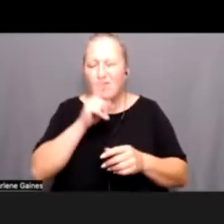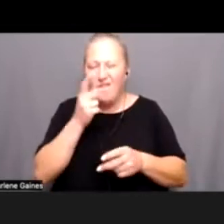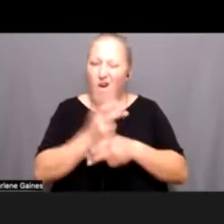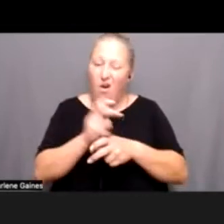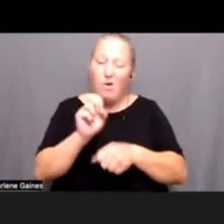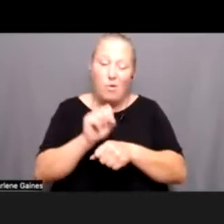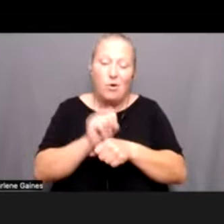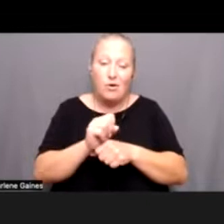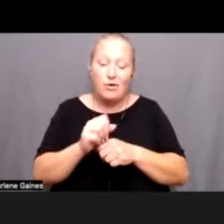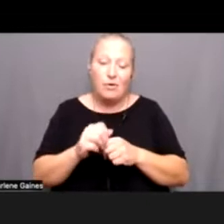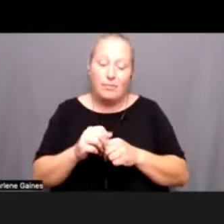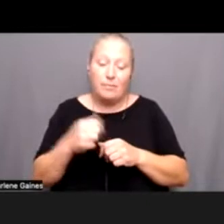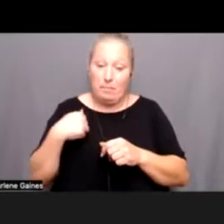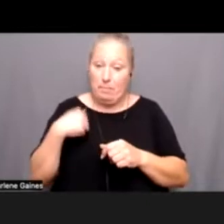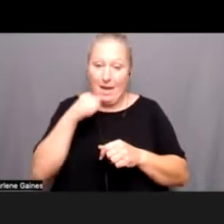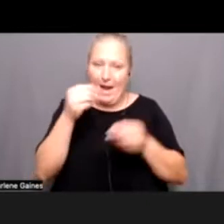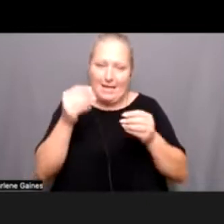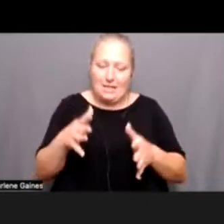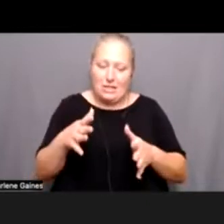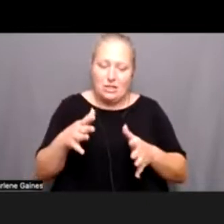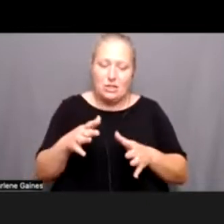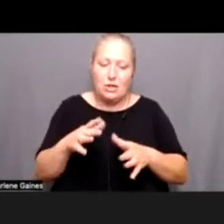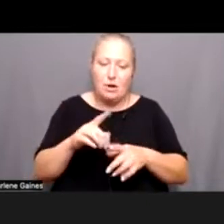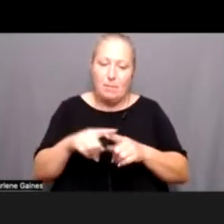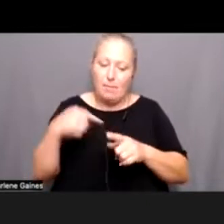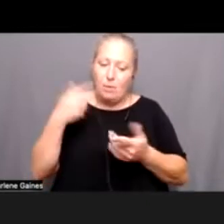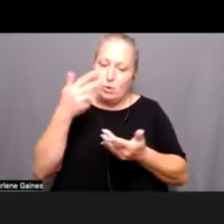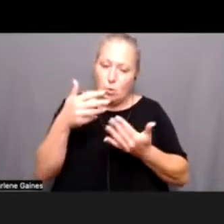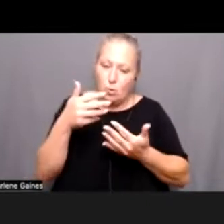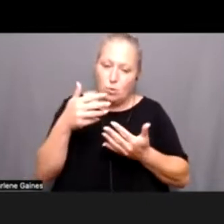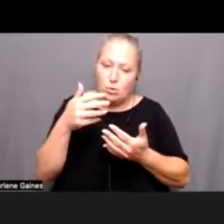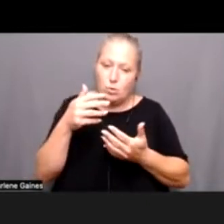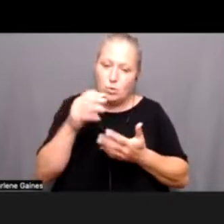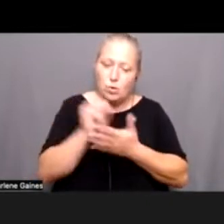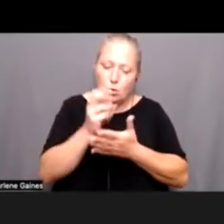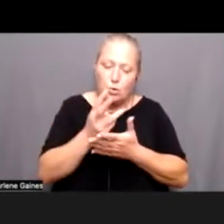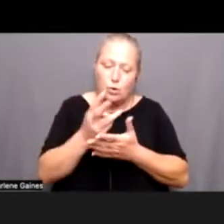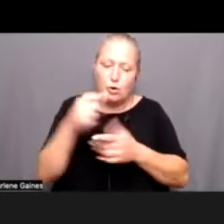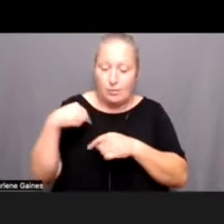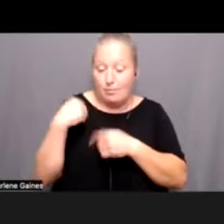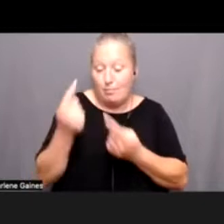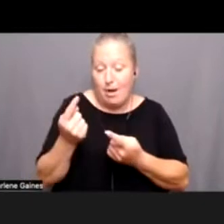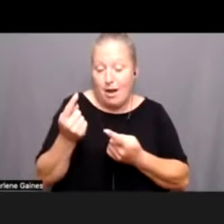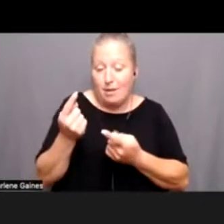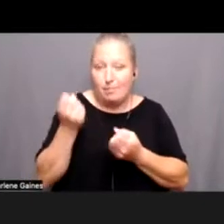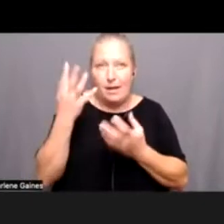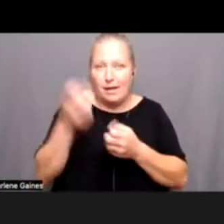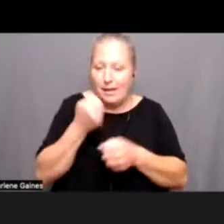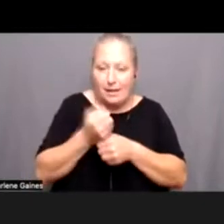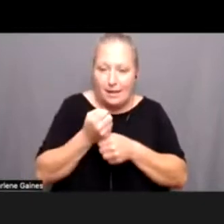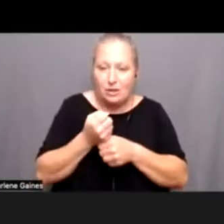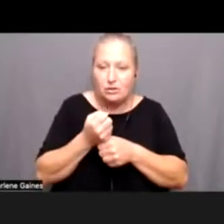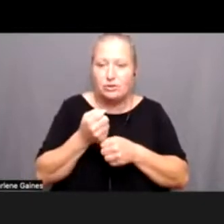work. I'm not a teacher, but as a social worker these past many years,